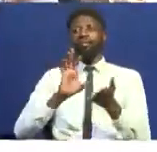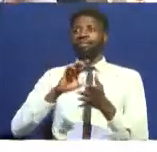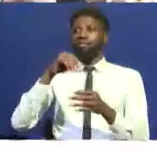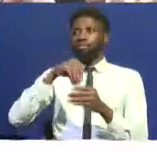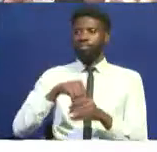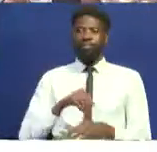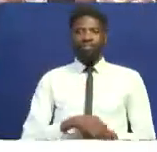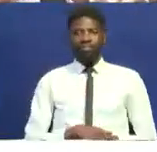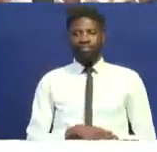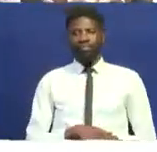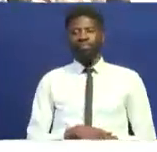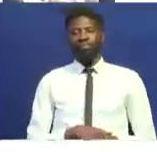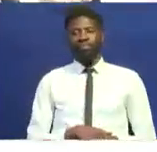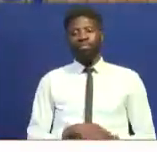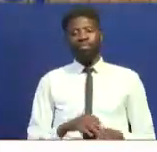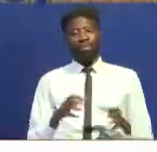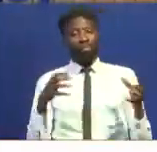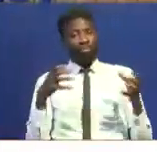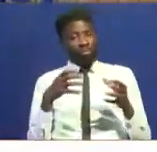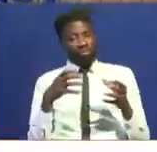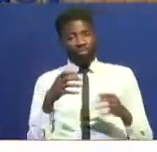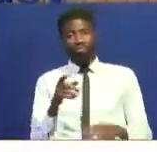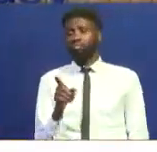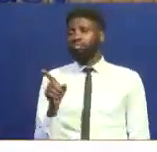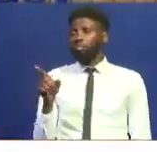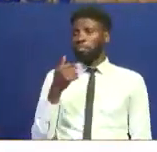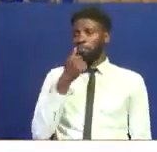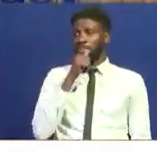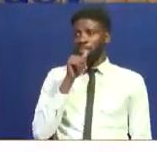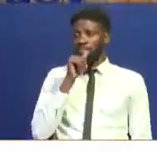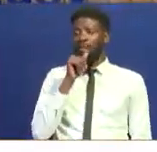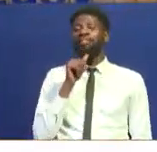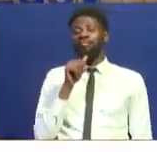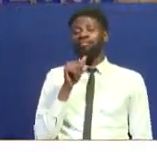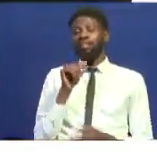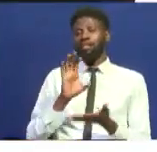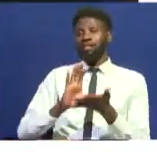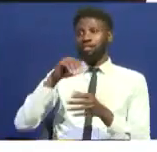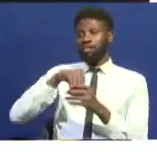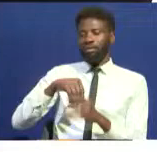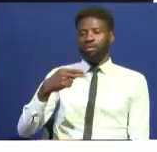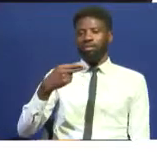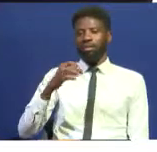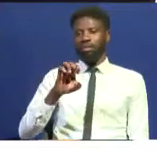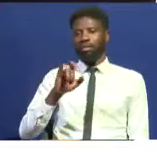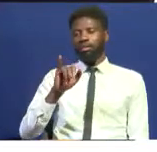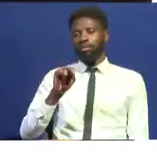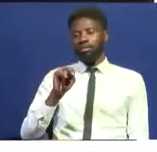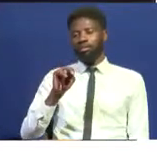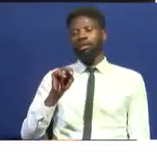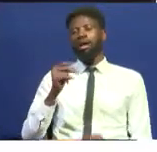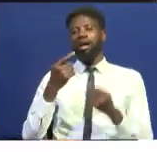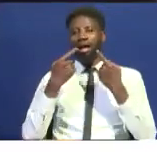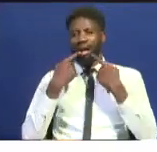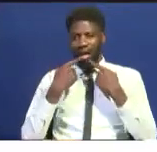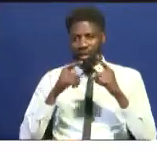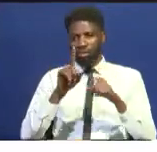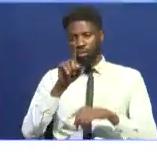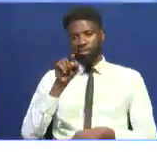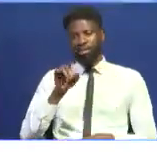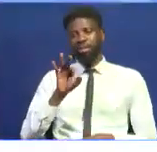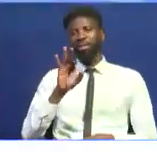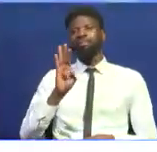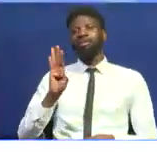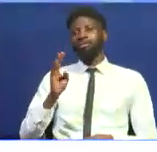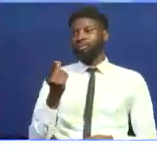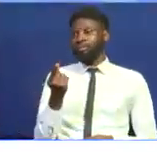private investments in the energy sector, Hexin Group has announced a 1.3 billion shillings investment in green energy